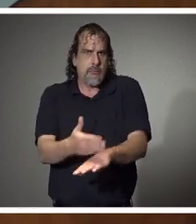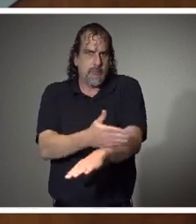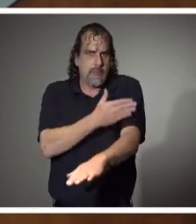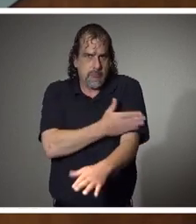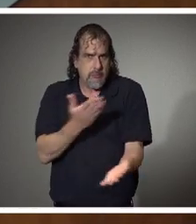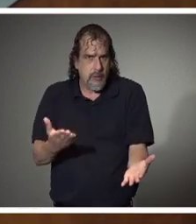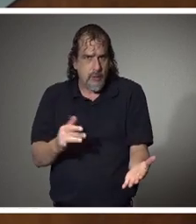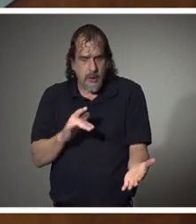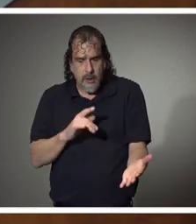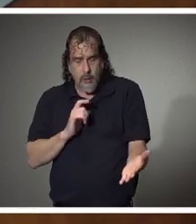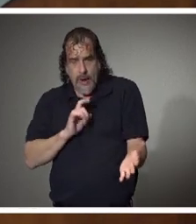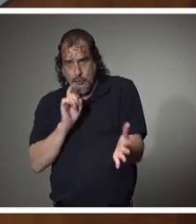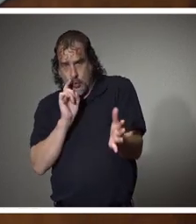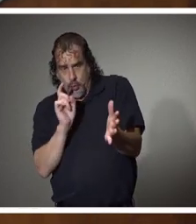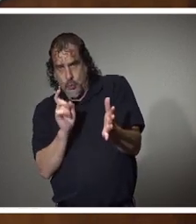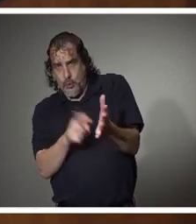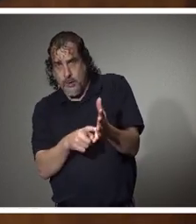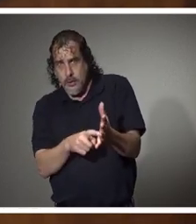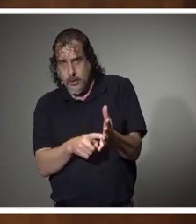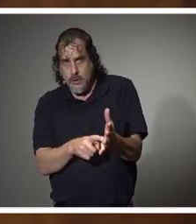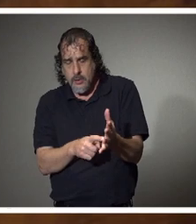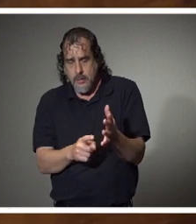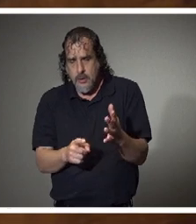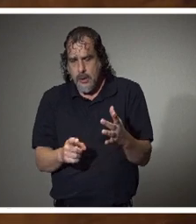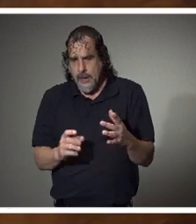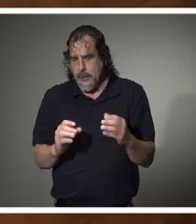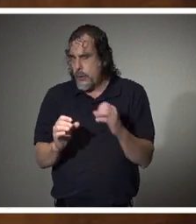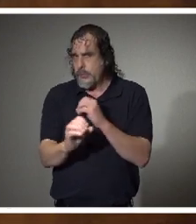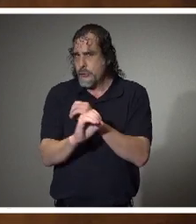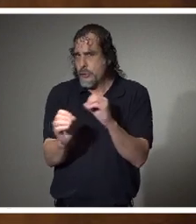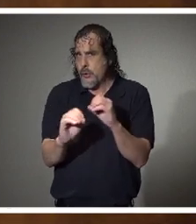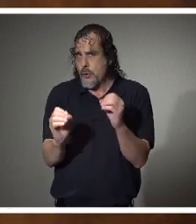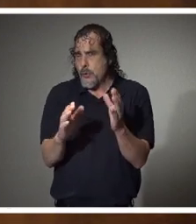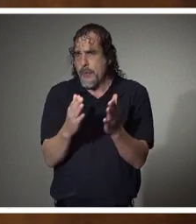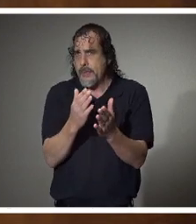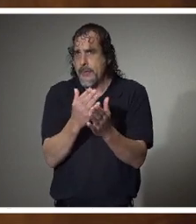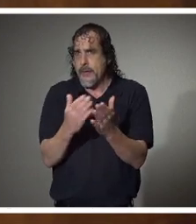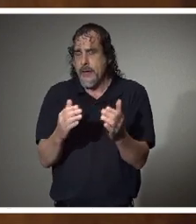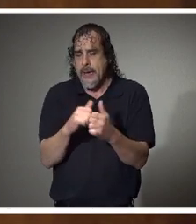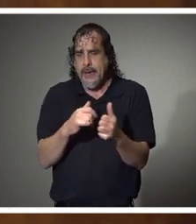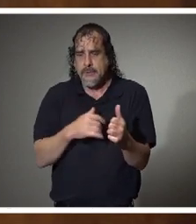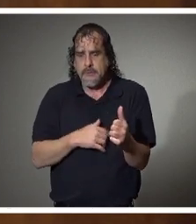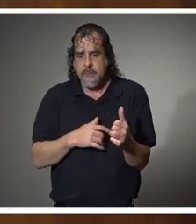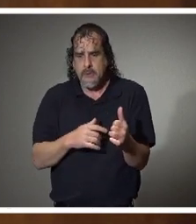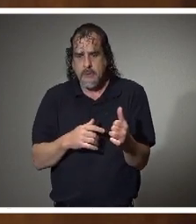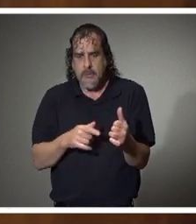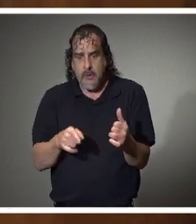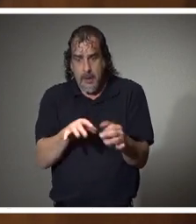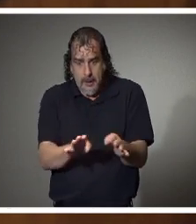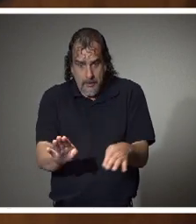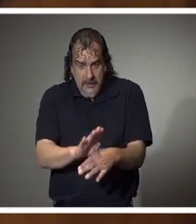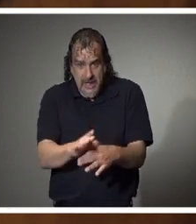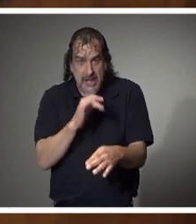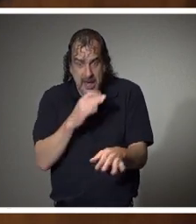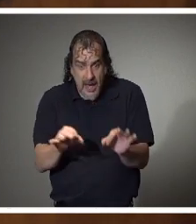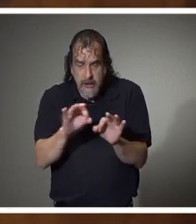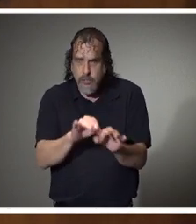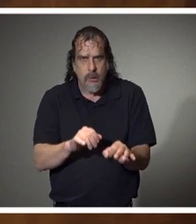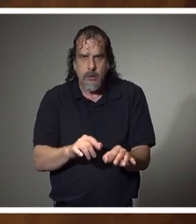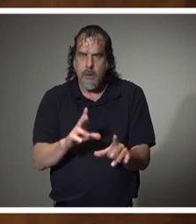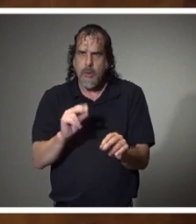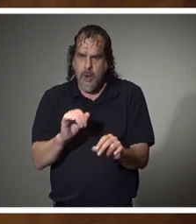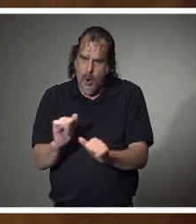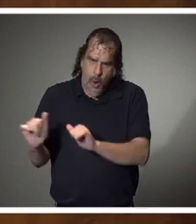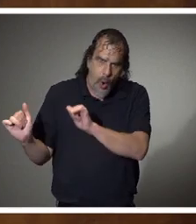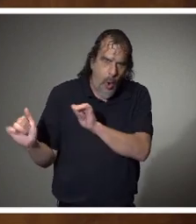We must recognize that there is no such thing as a non-essential Mississippian. Every